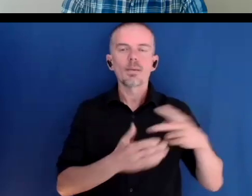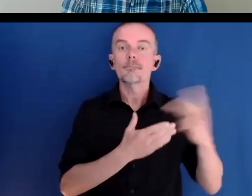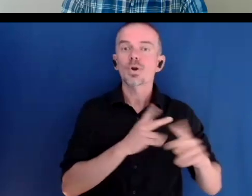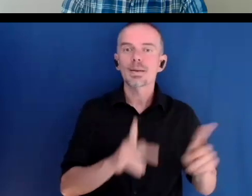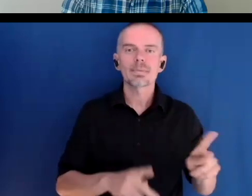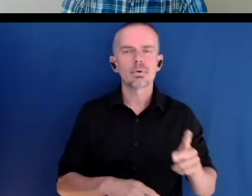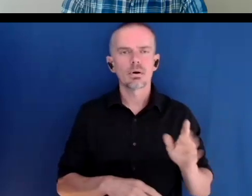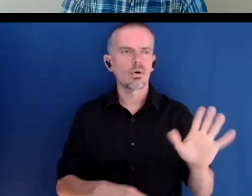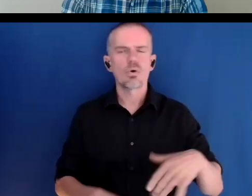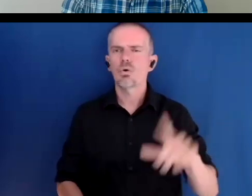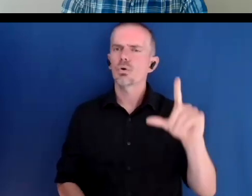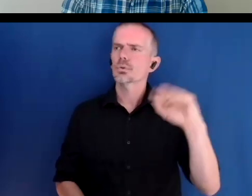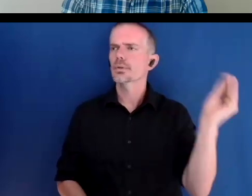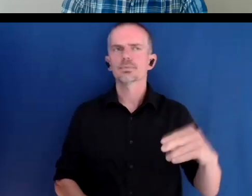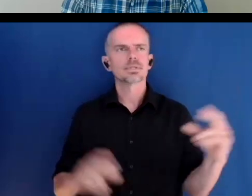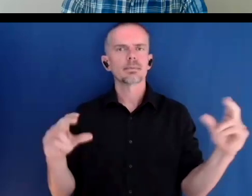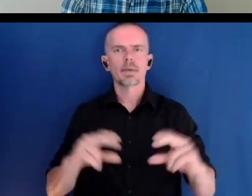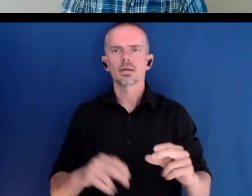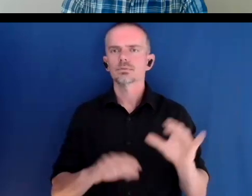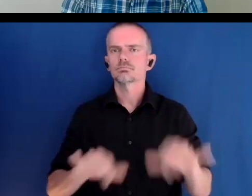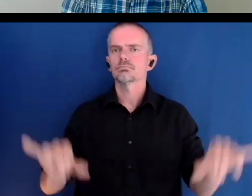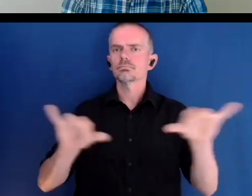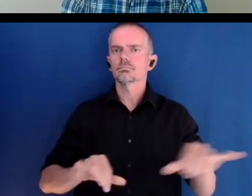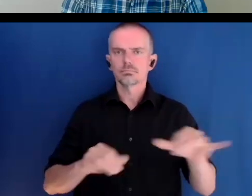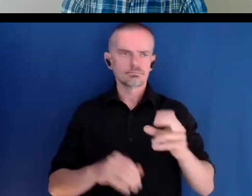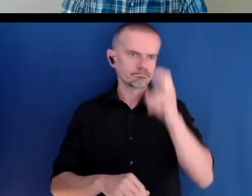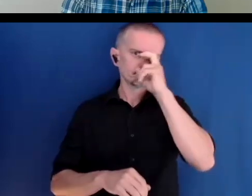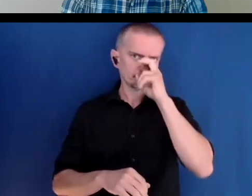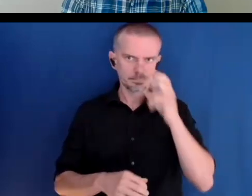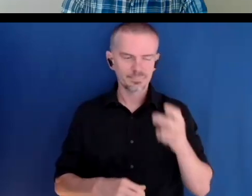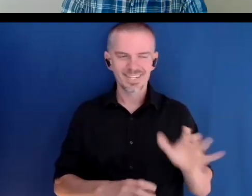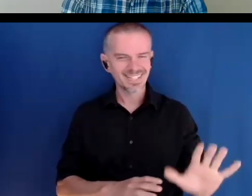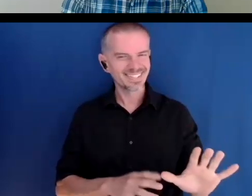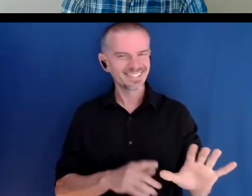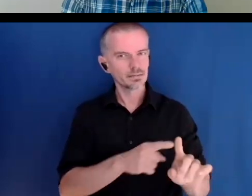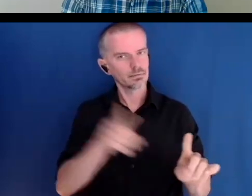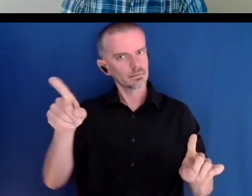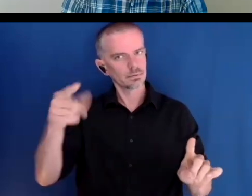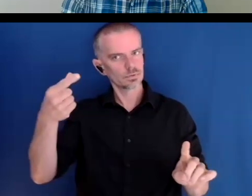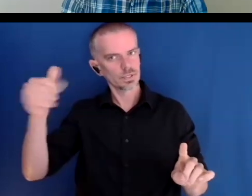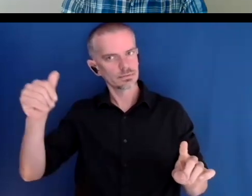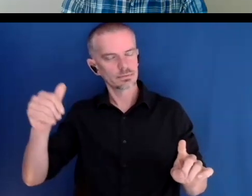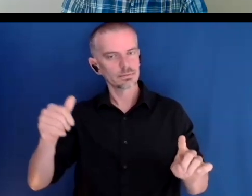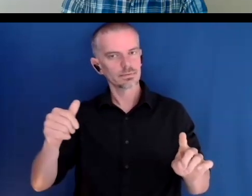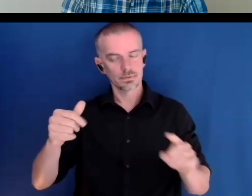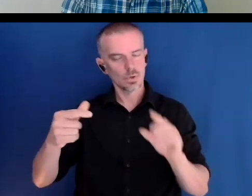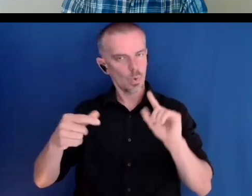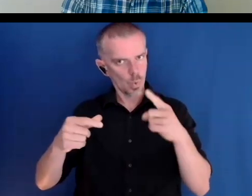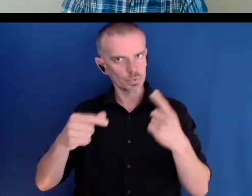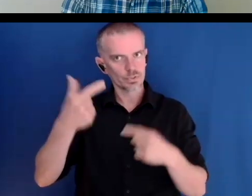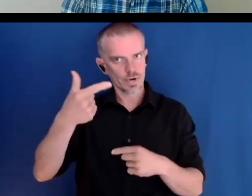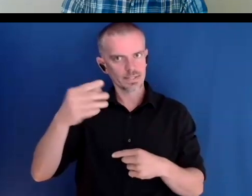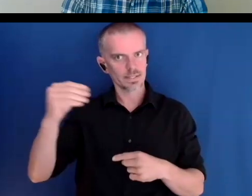20% match requirement and it not being flexible. So so don't believe anyone that's not grants and